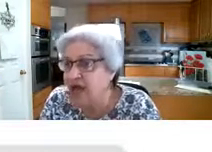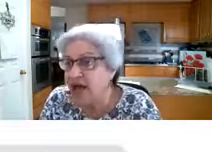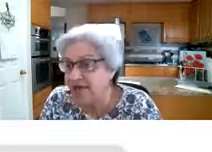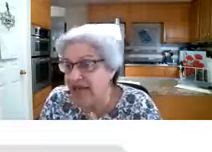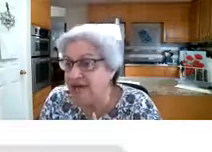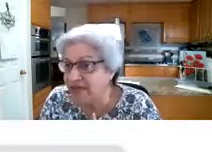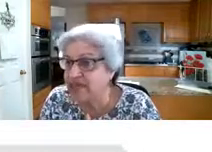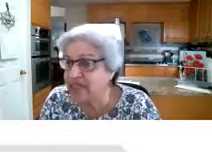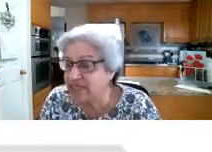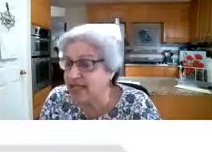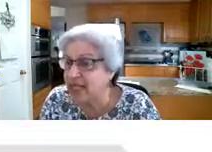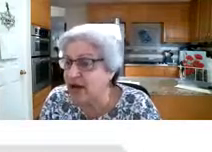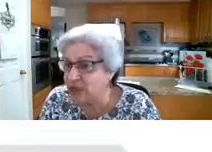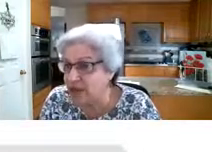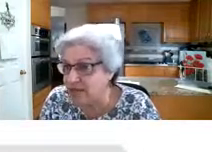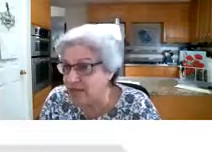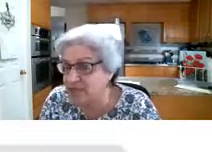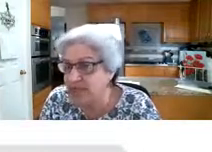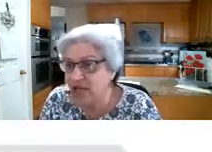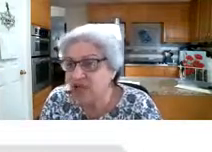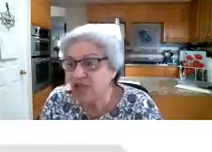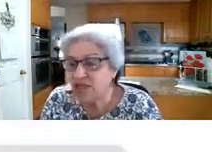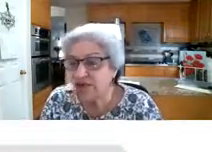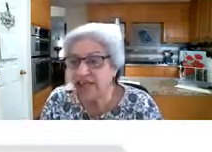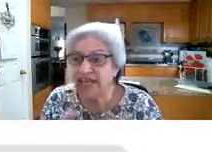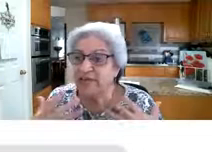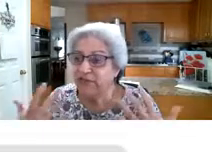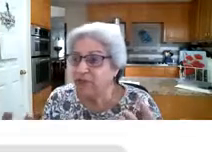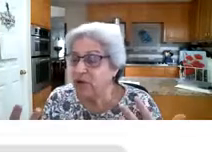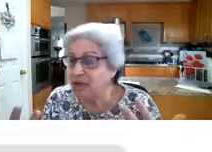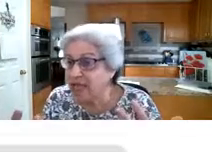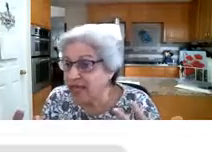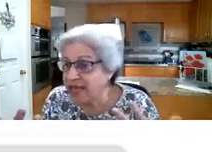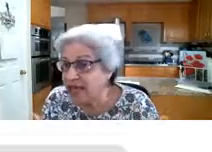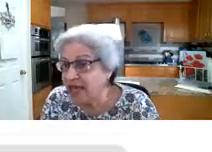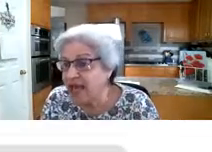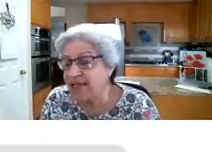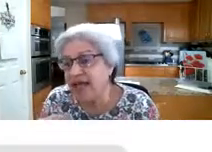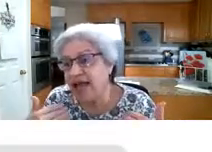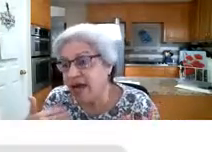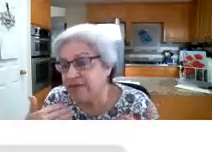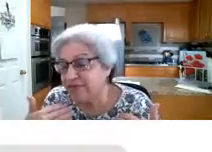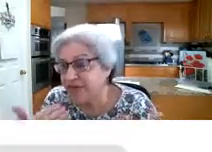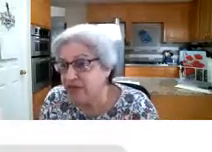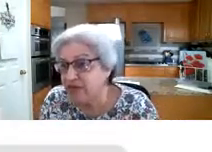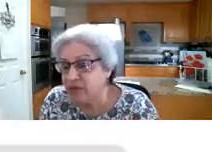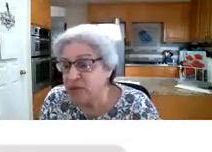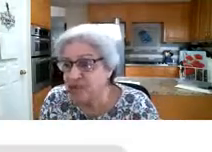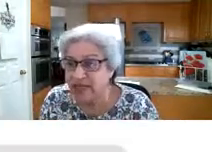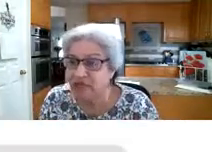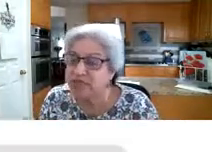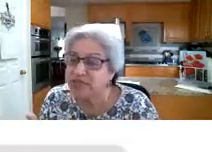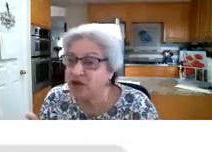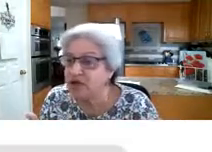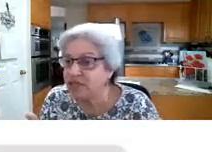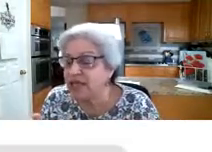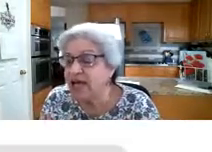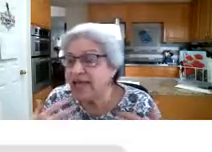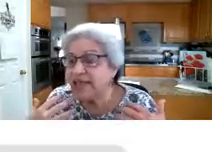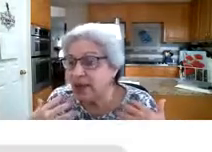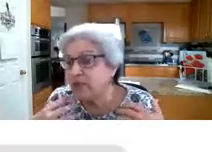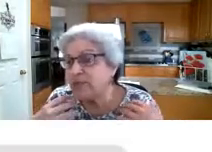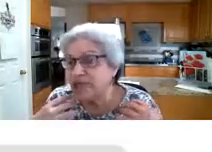anticipation of having the study outcomes. So that if we were lucky and it got a favorable study